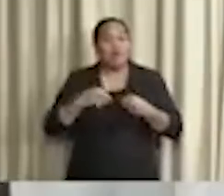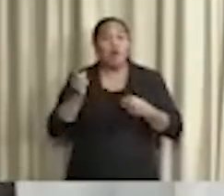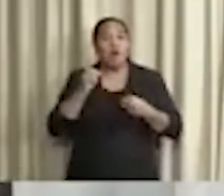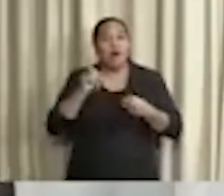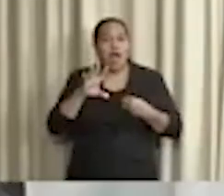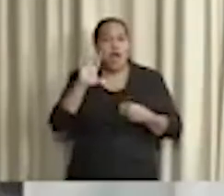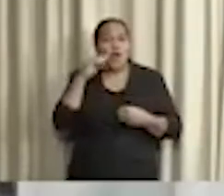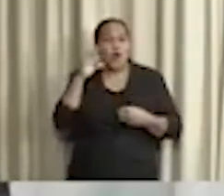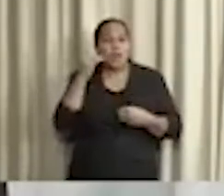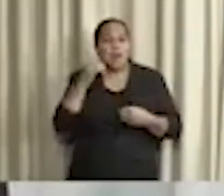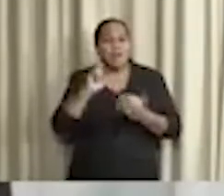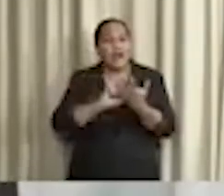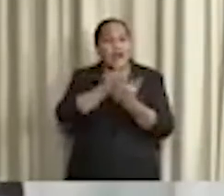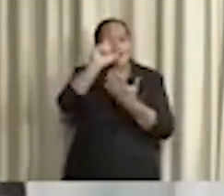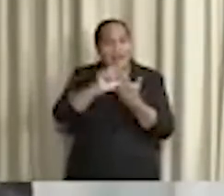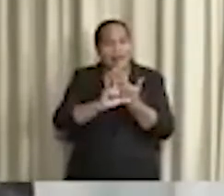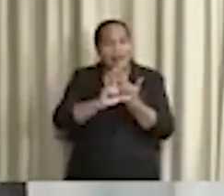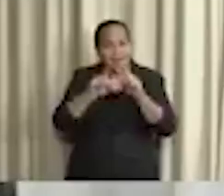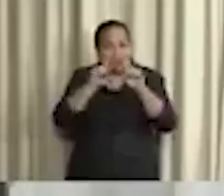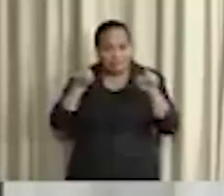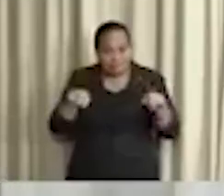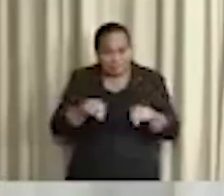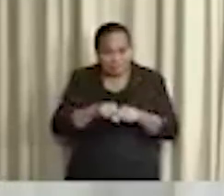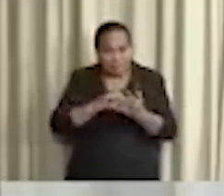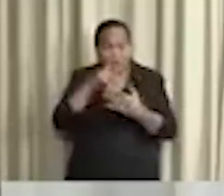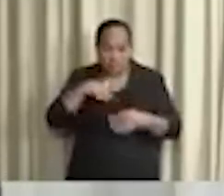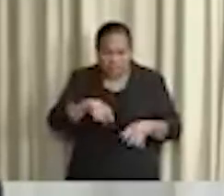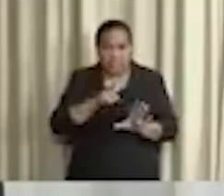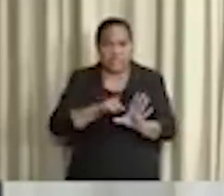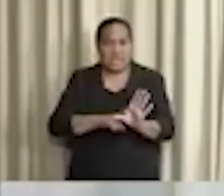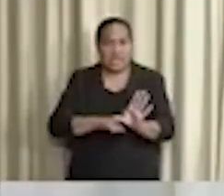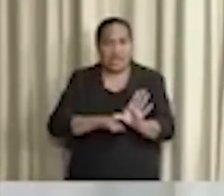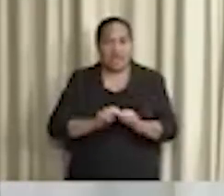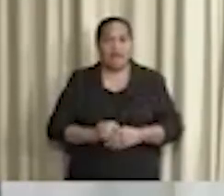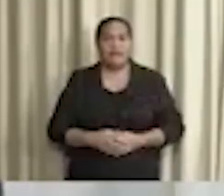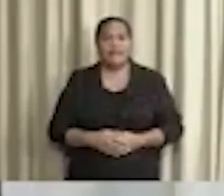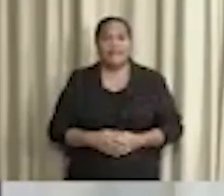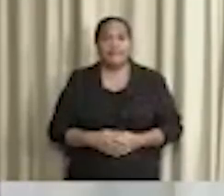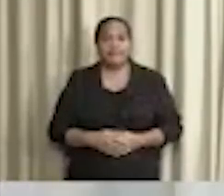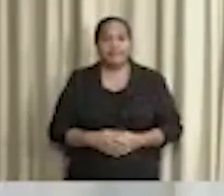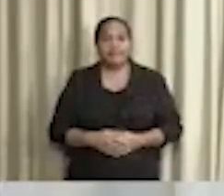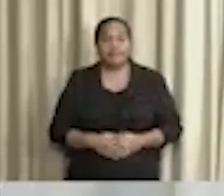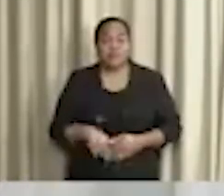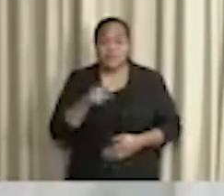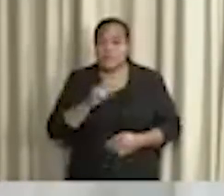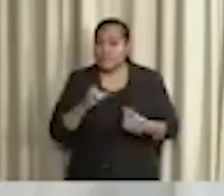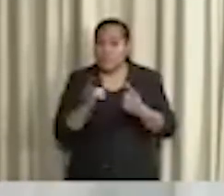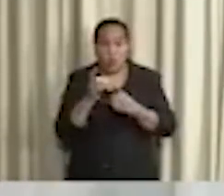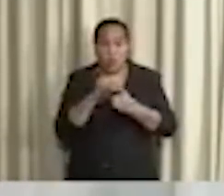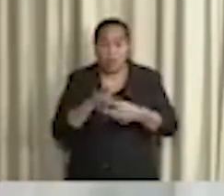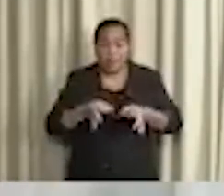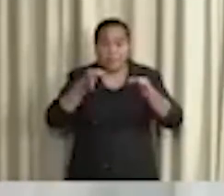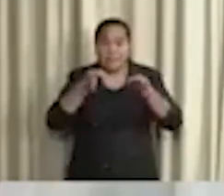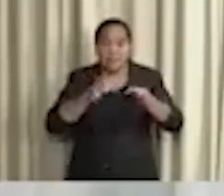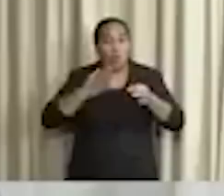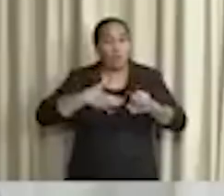of the calendar for the remaining part of this year. The key decisions that I would like to announce